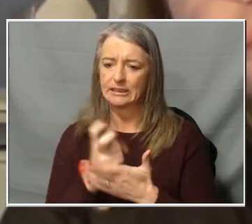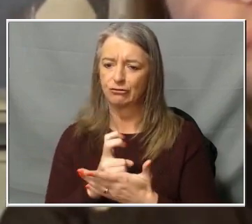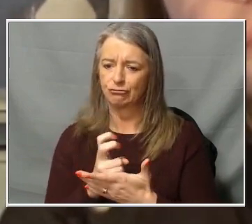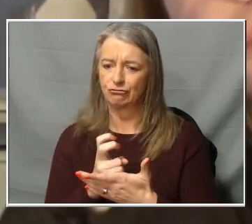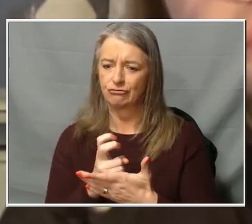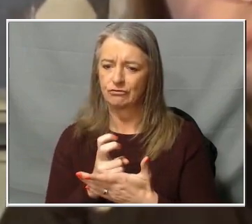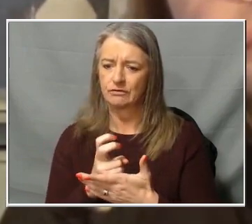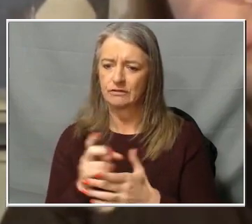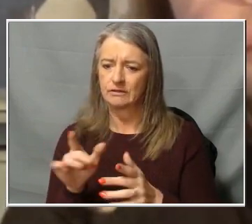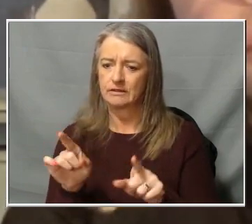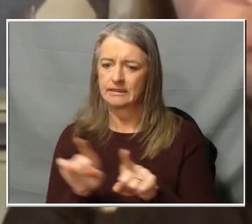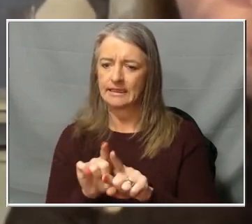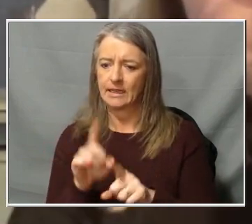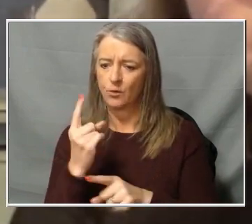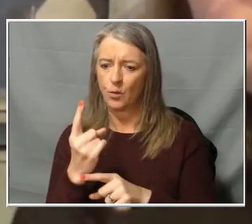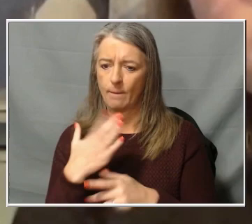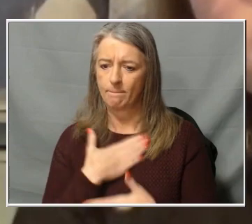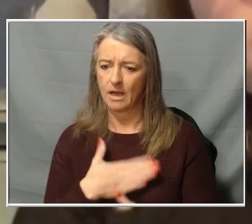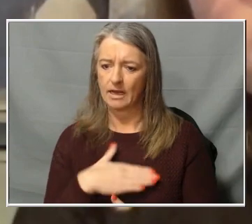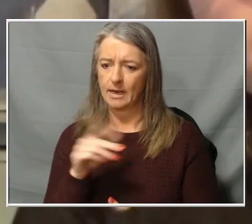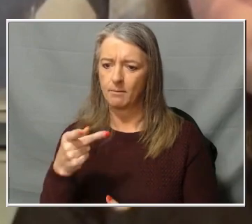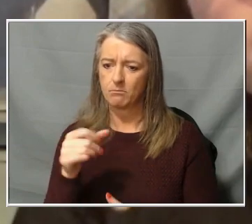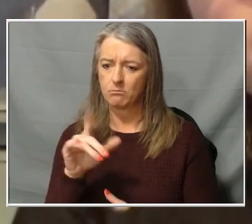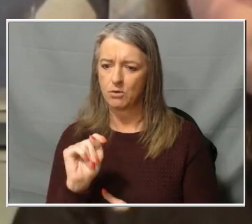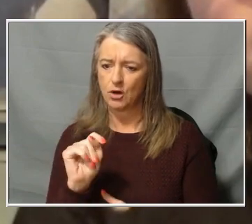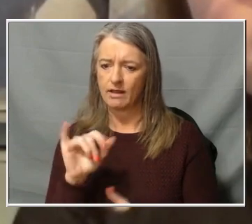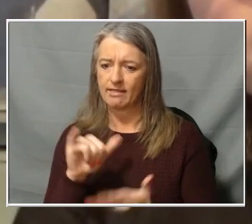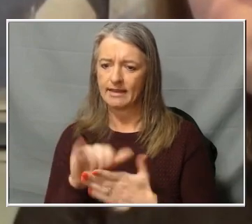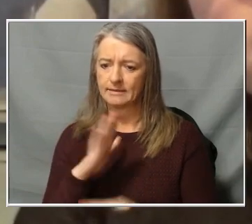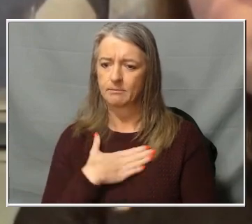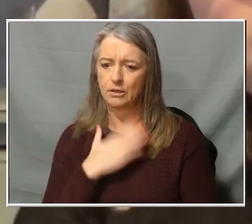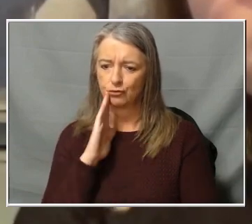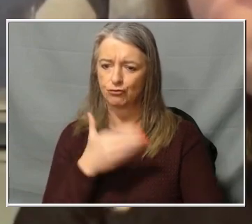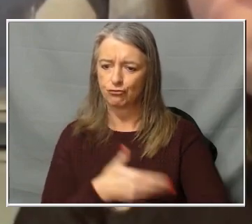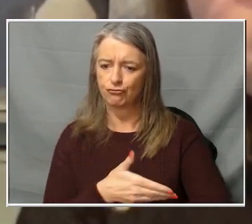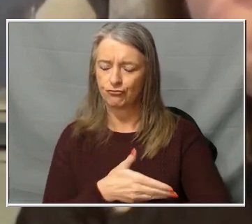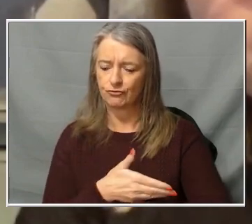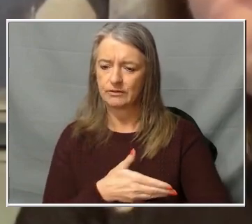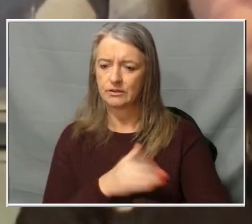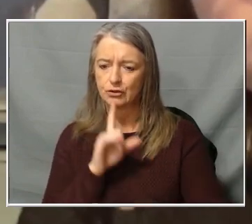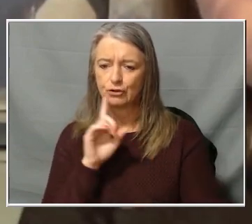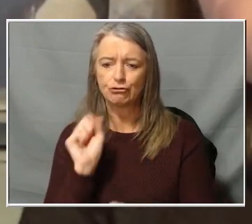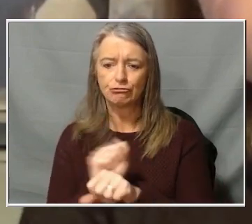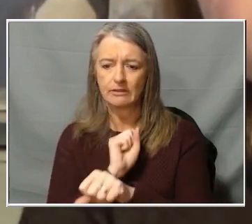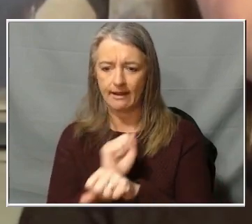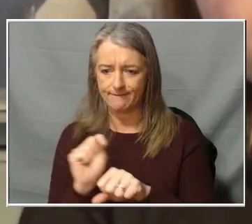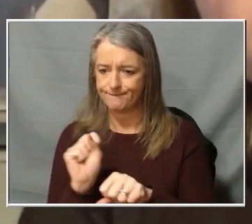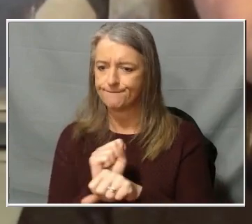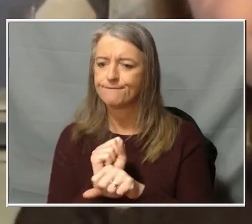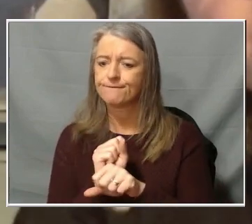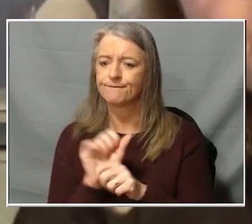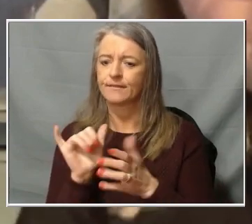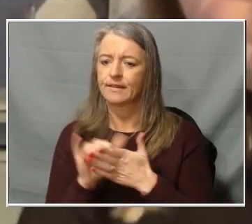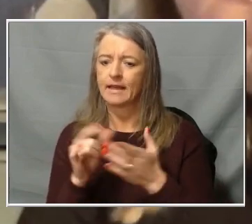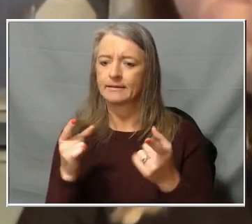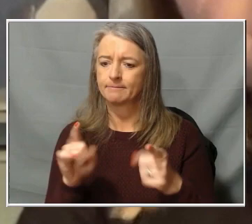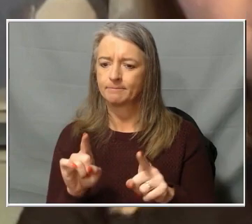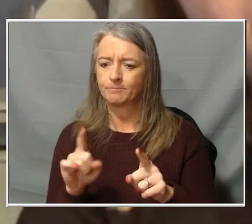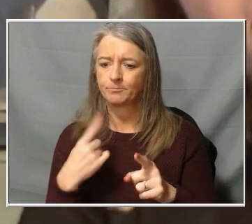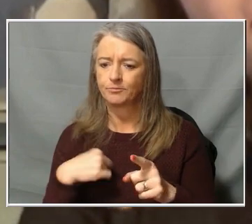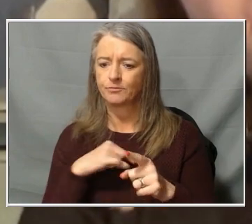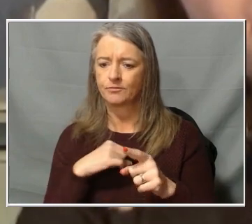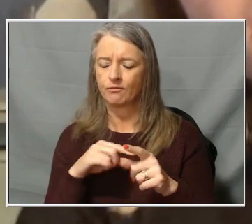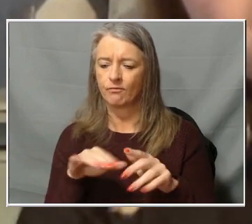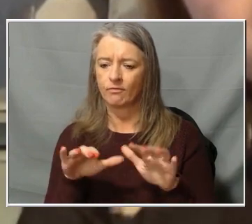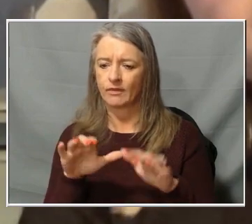her singular body parts, and I'm like, oh, that's my daughter. And sure enough, that's what it was. We got them